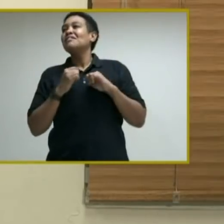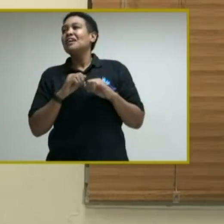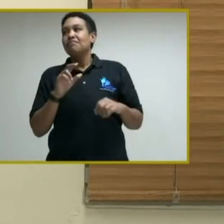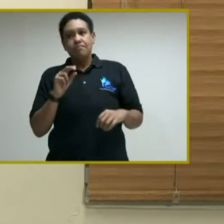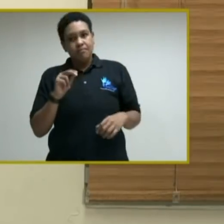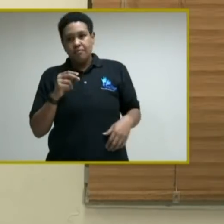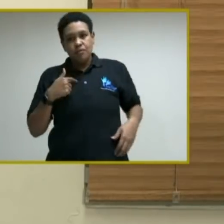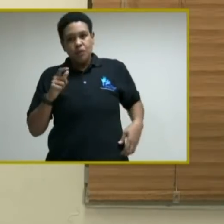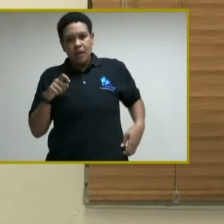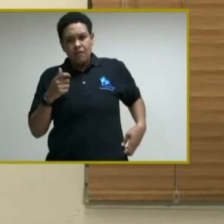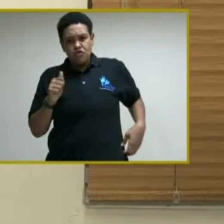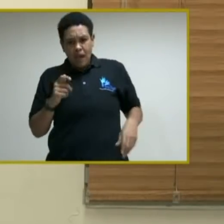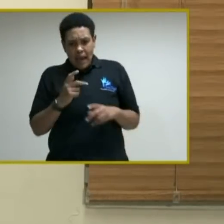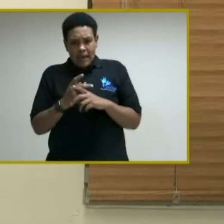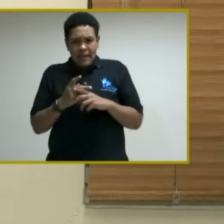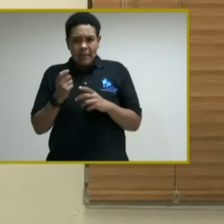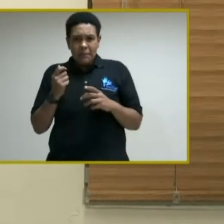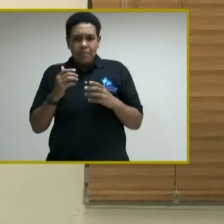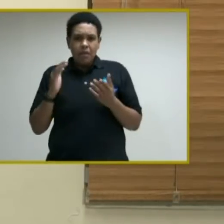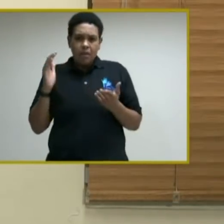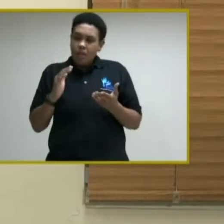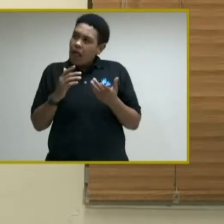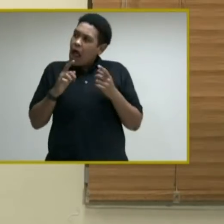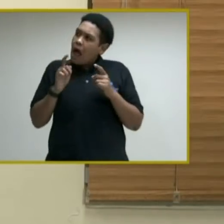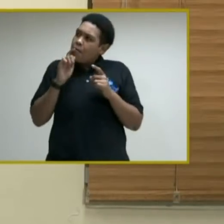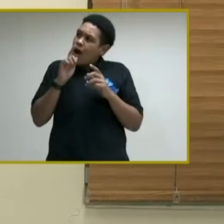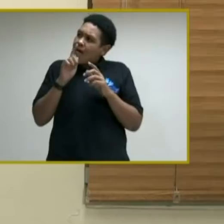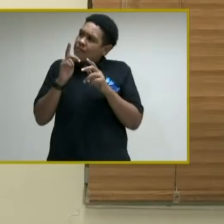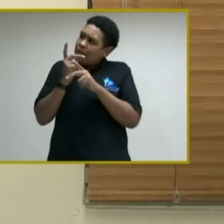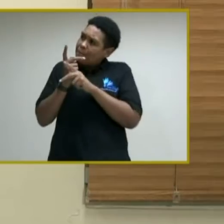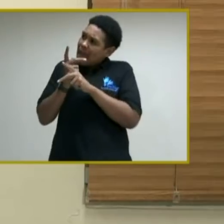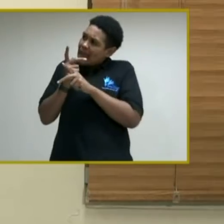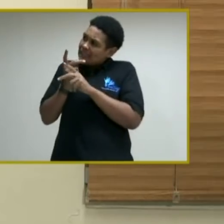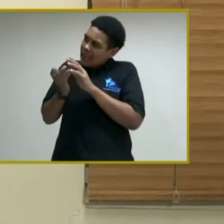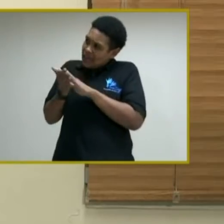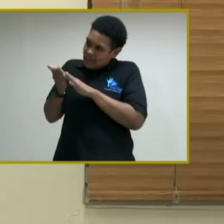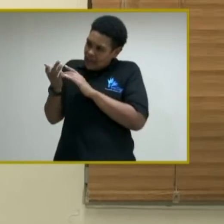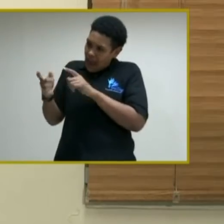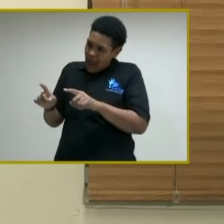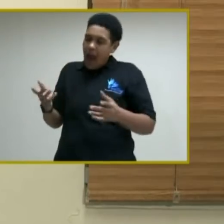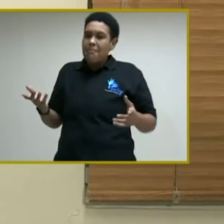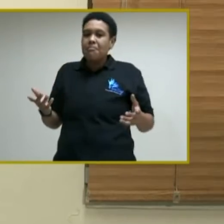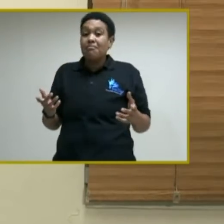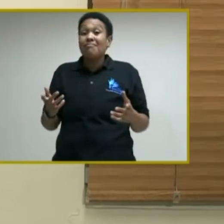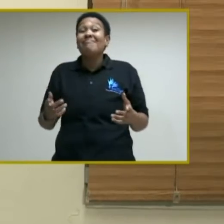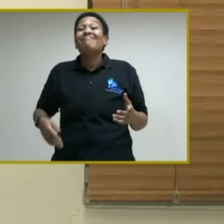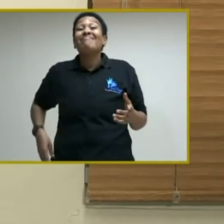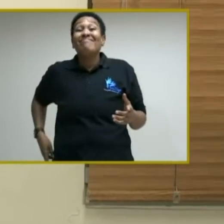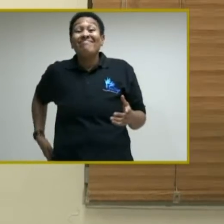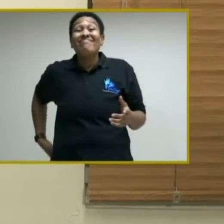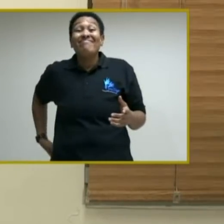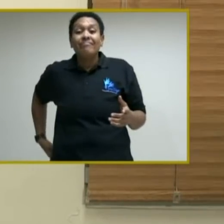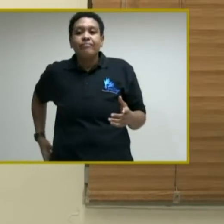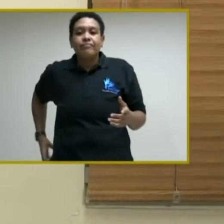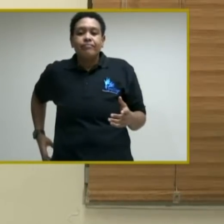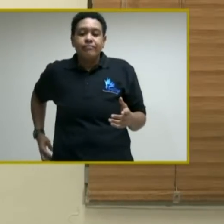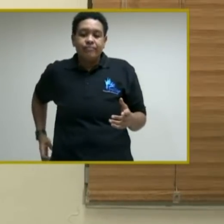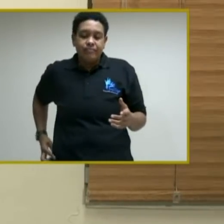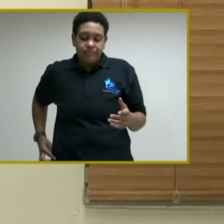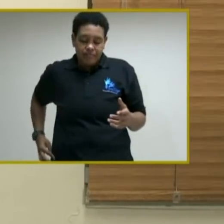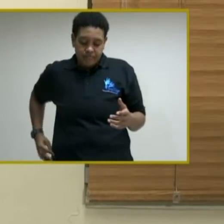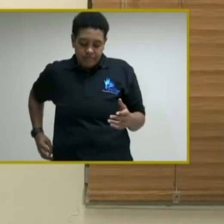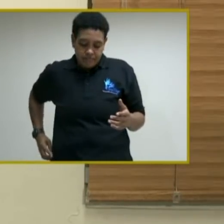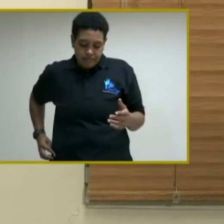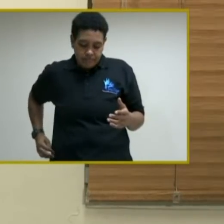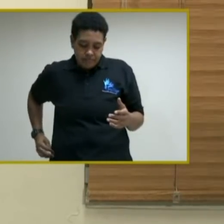we have to try to keep getting it lower, but we have to maintain it. And it is the maintenance of that reproductive rate